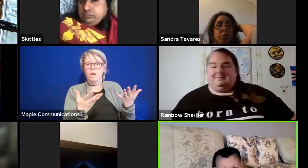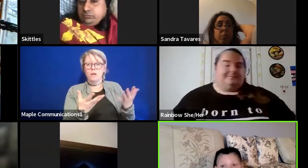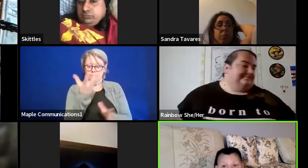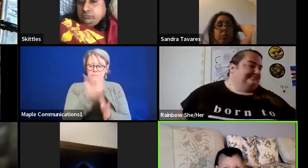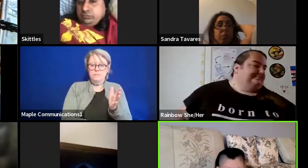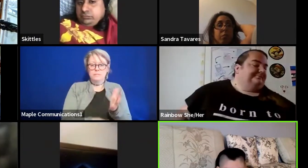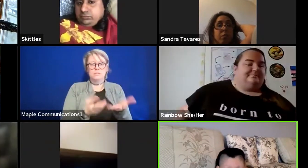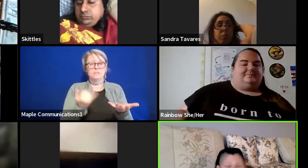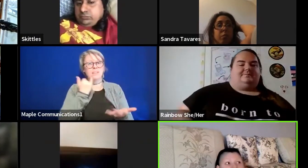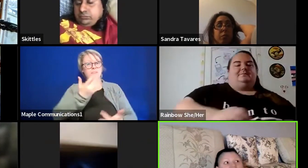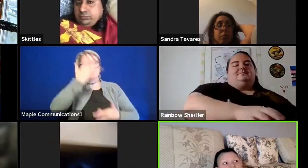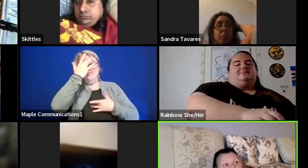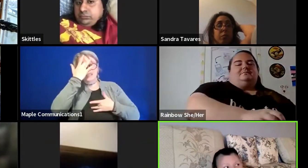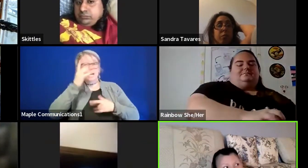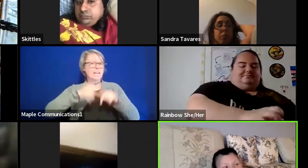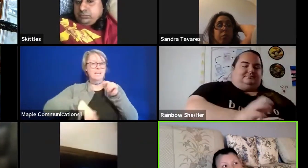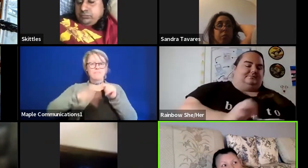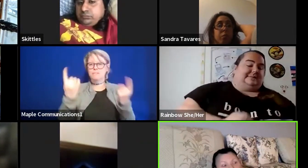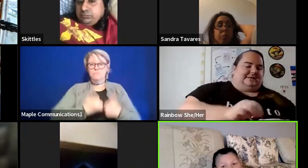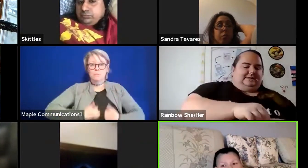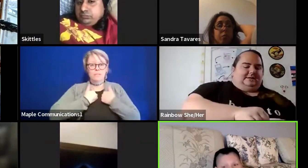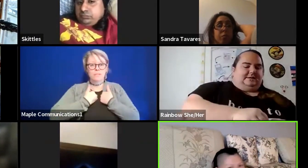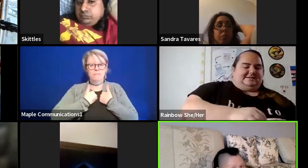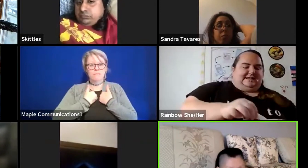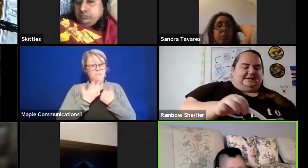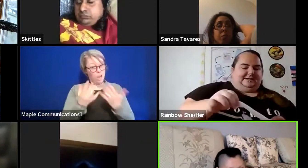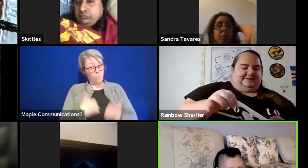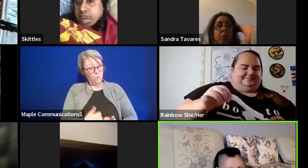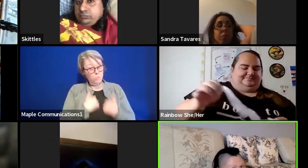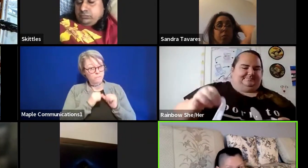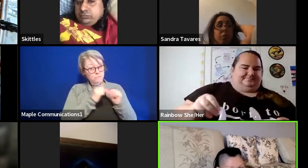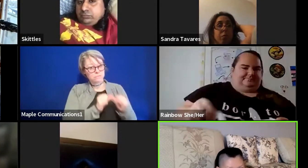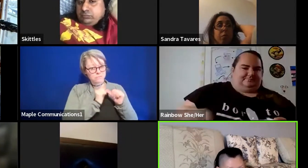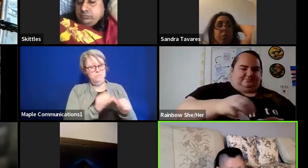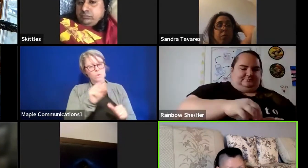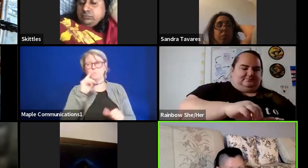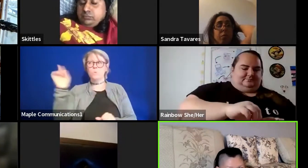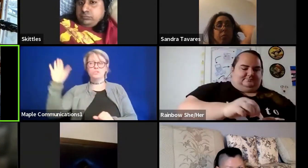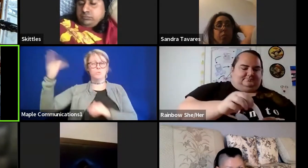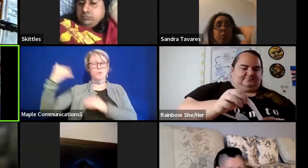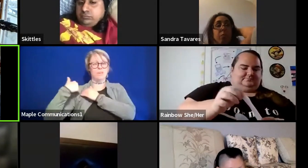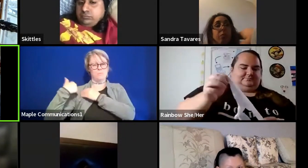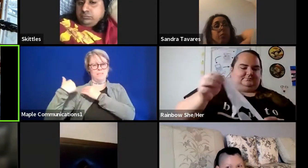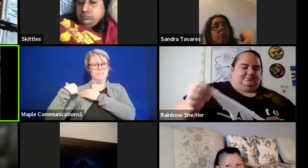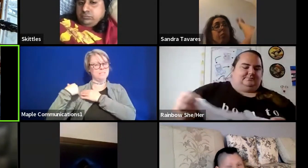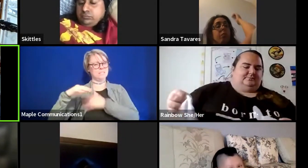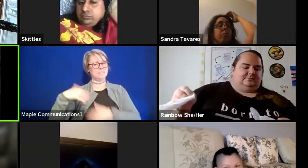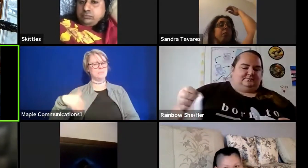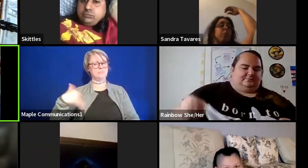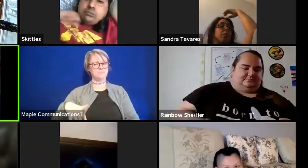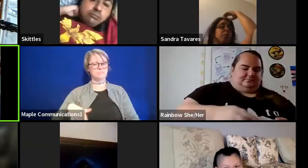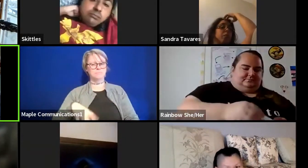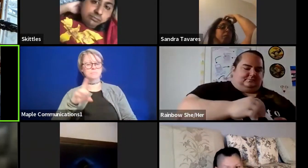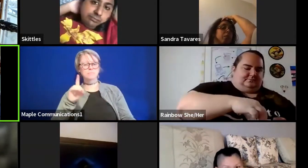get sick, be neglected. So again, where's the accountability in all of it? Right. And can you